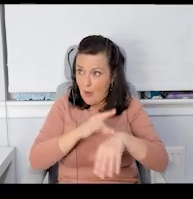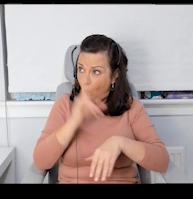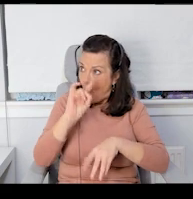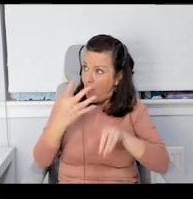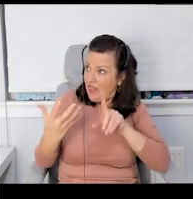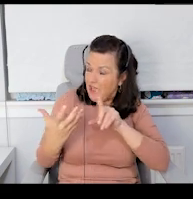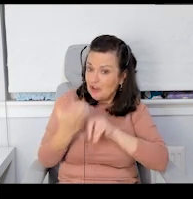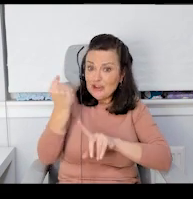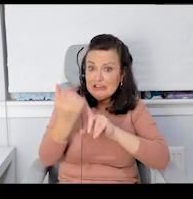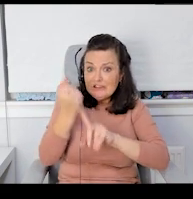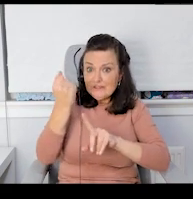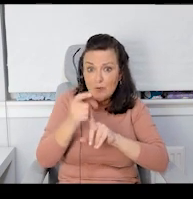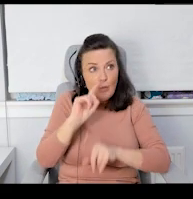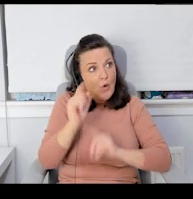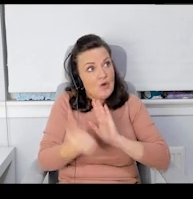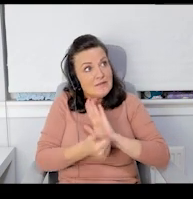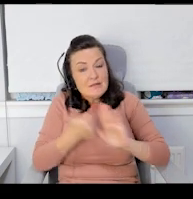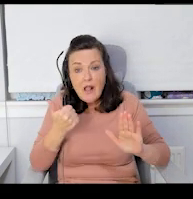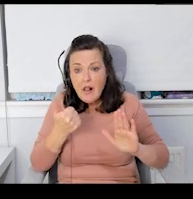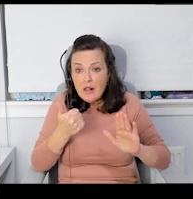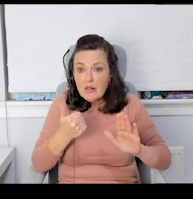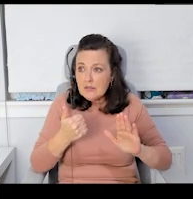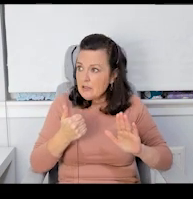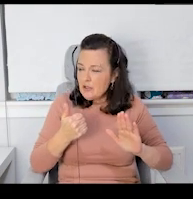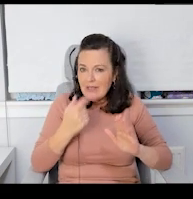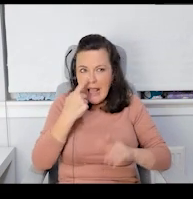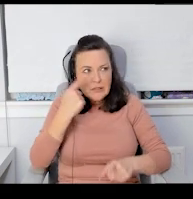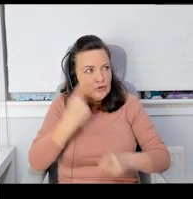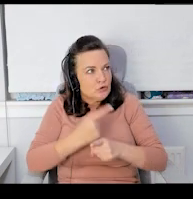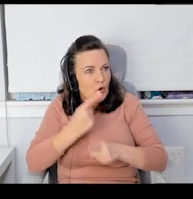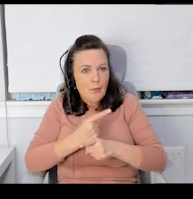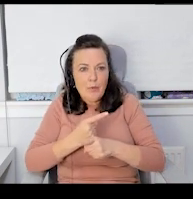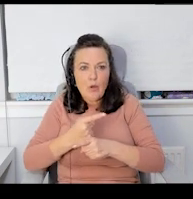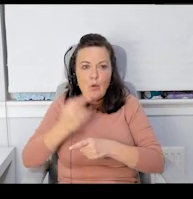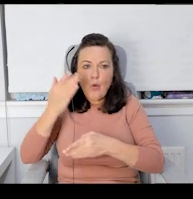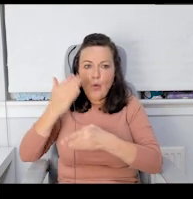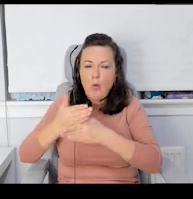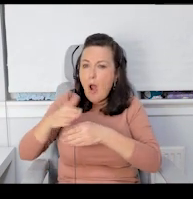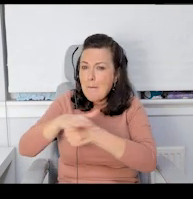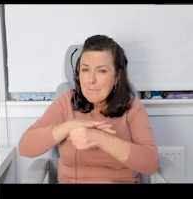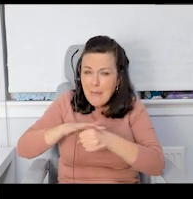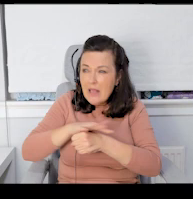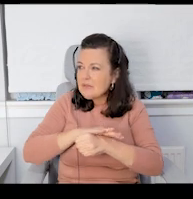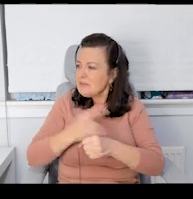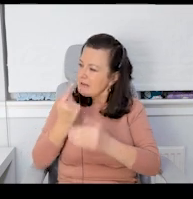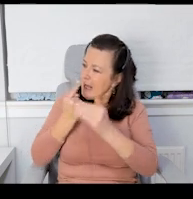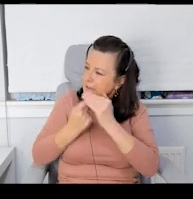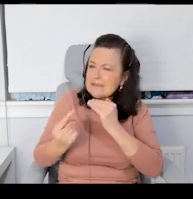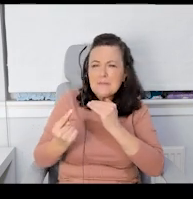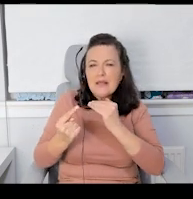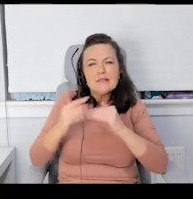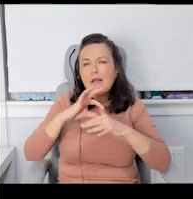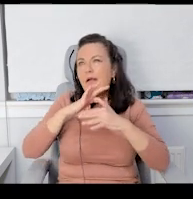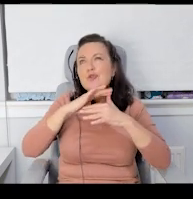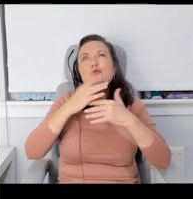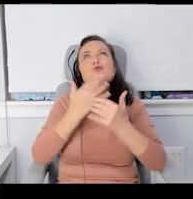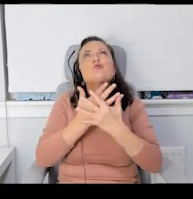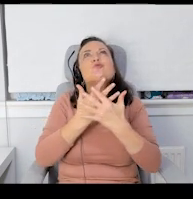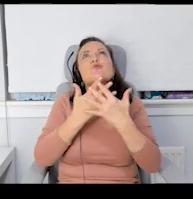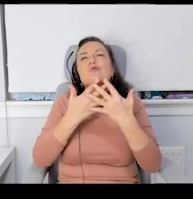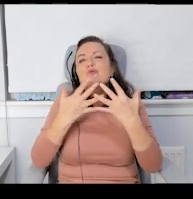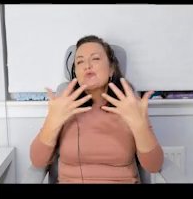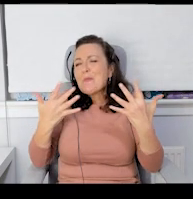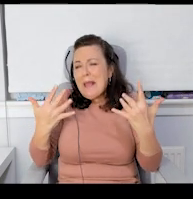in terms of what they've done over the skills they've learned in hires. You can talk about the work placement element, the maturity, the independence. There's so